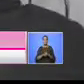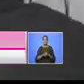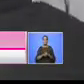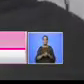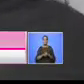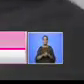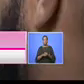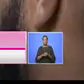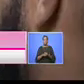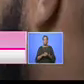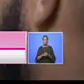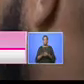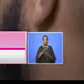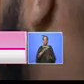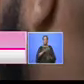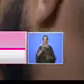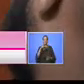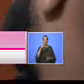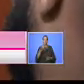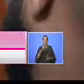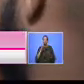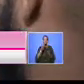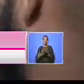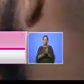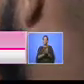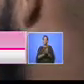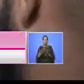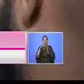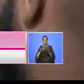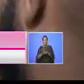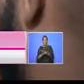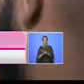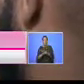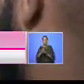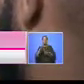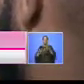Knowles says that in order to prevent suicides, people need to know that help is available.